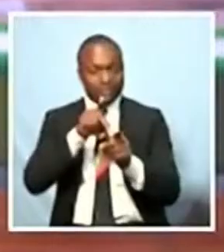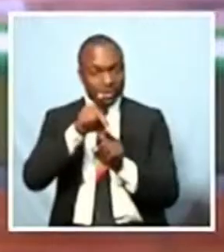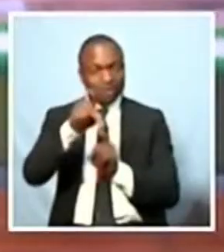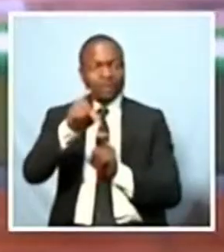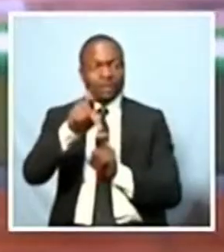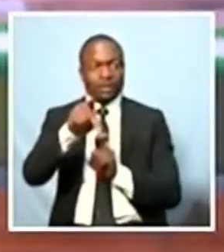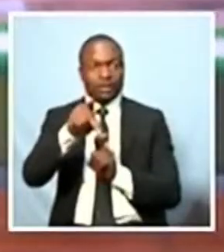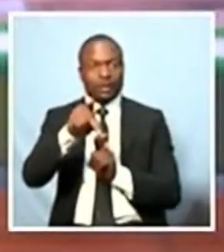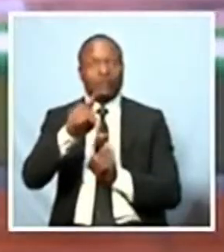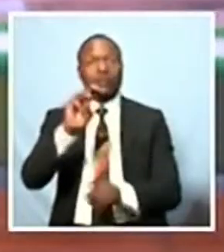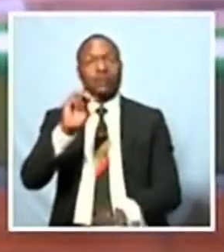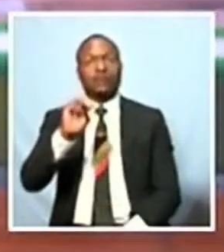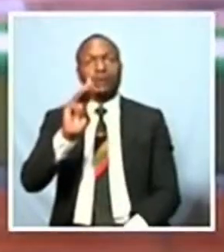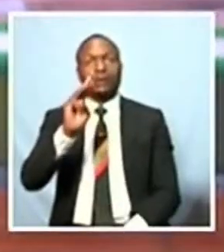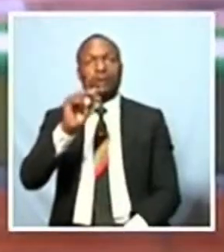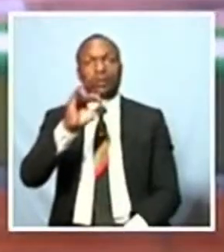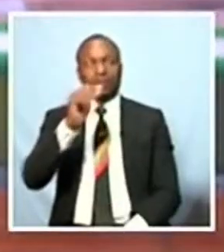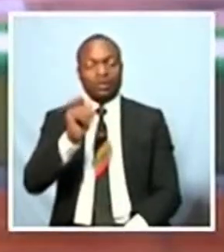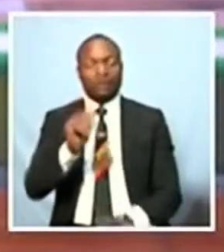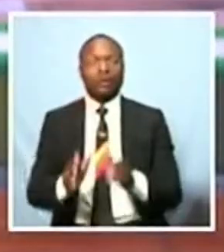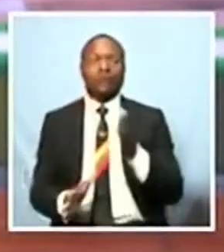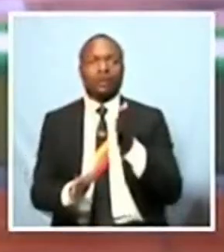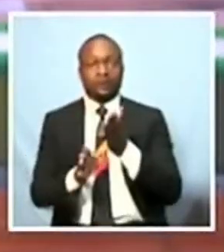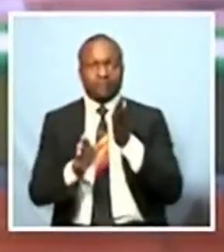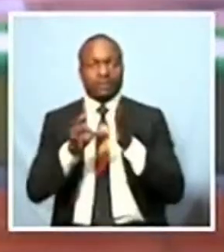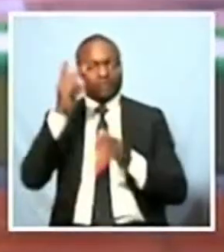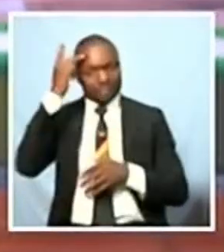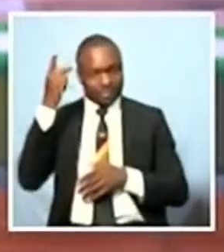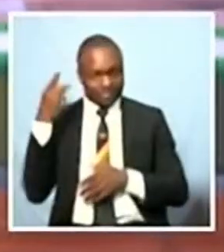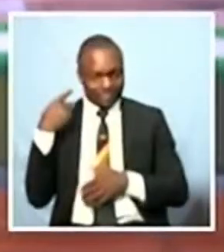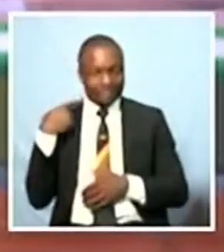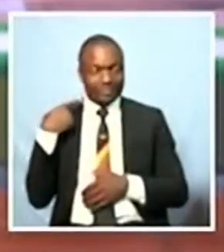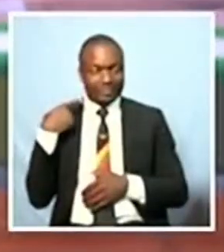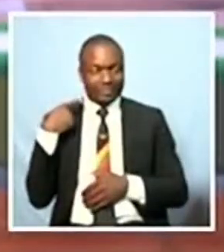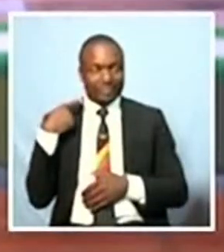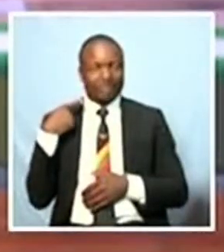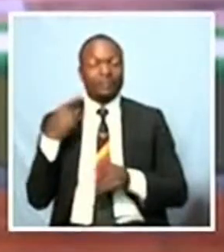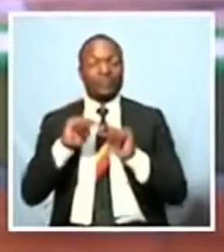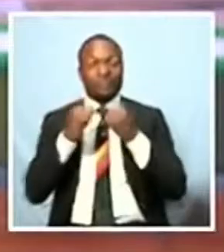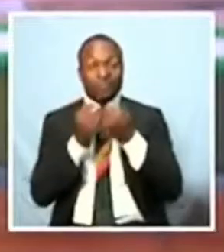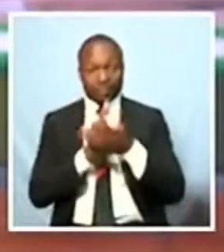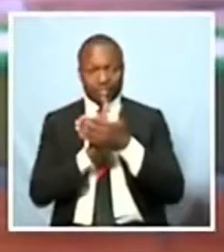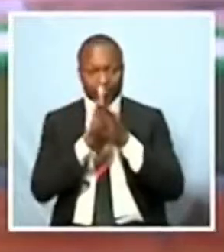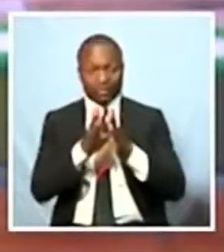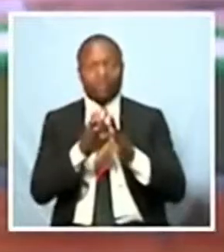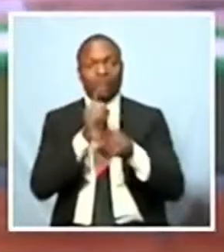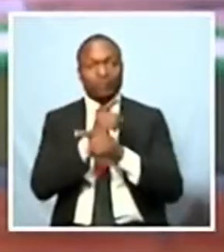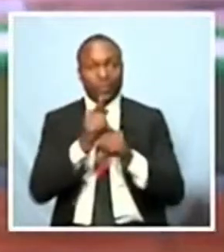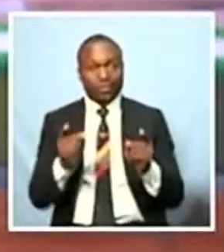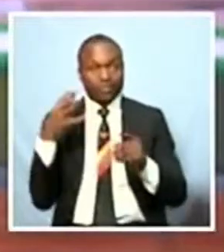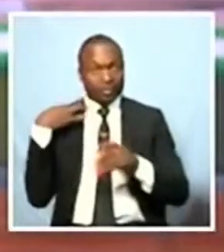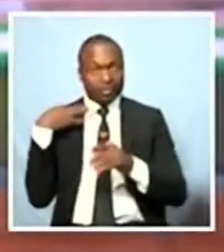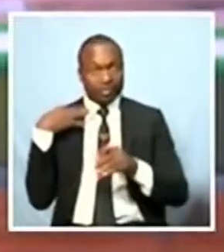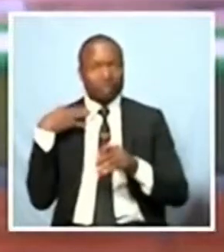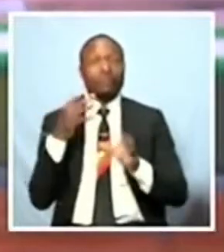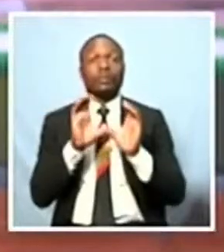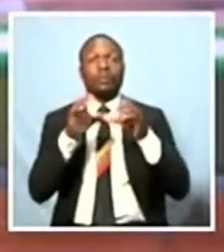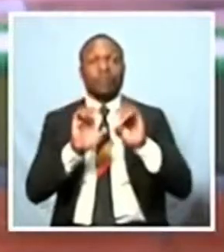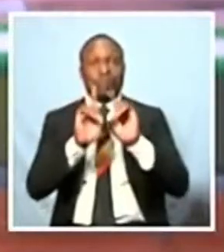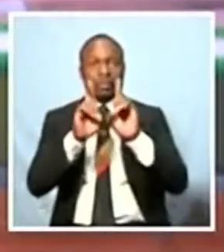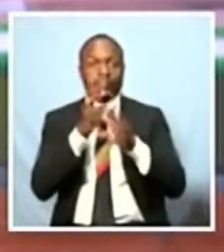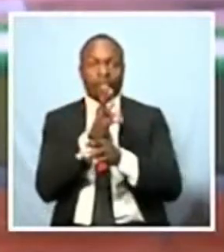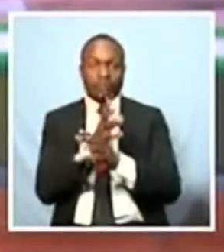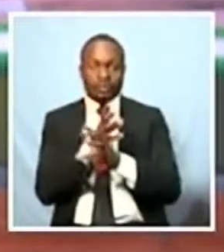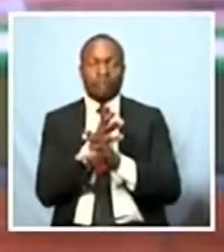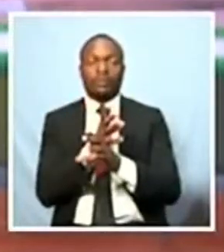Bruce Muya, who's the Deputy Vice Chancellor and was the delegation leader. Just a reminder that the Committee on Education, Science